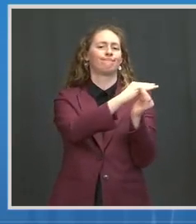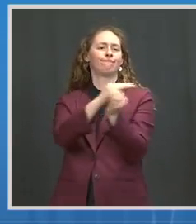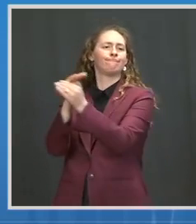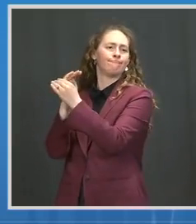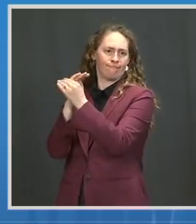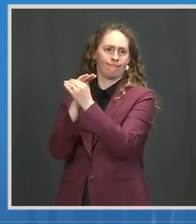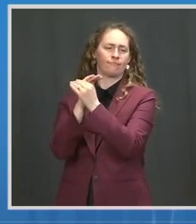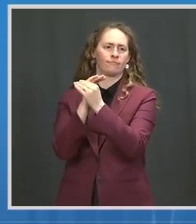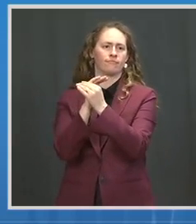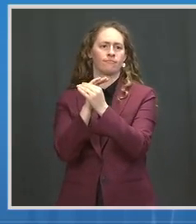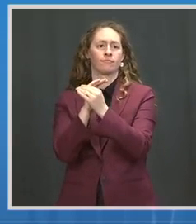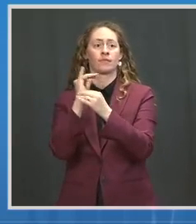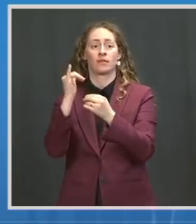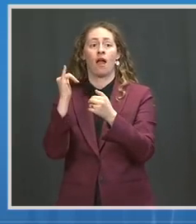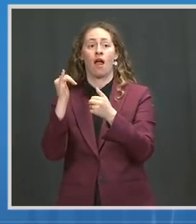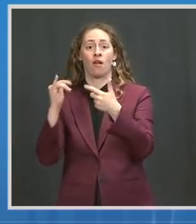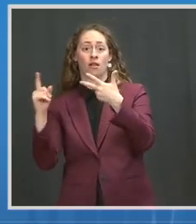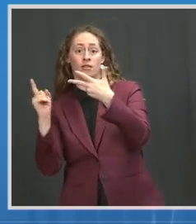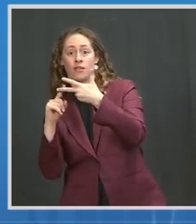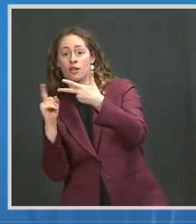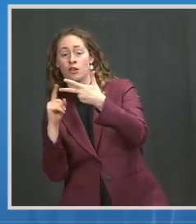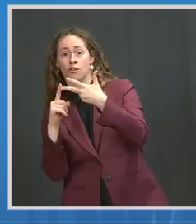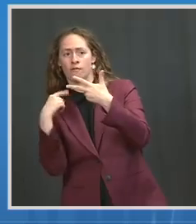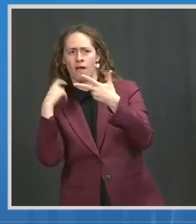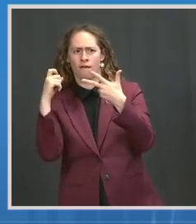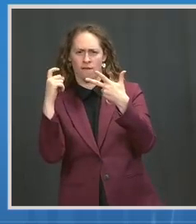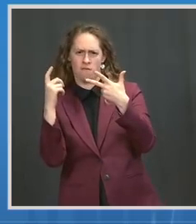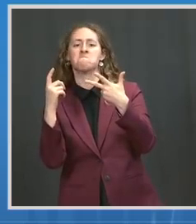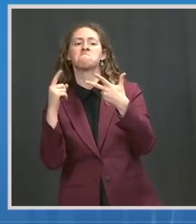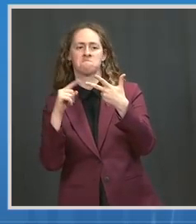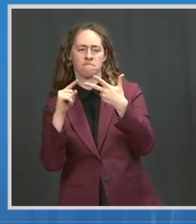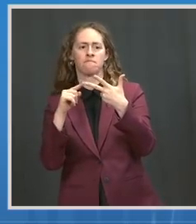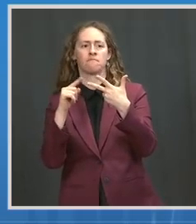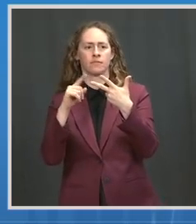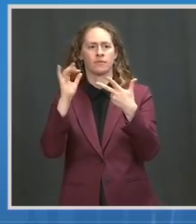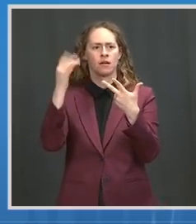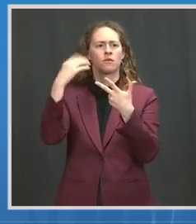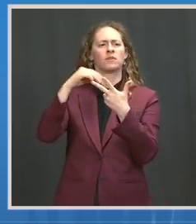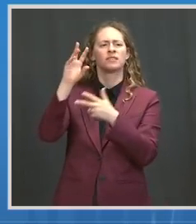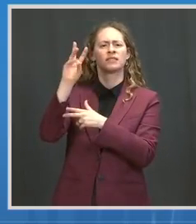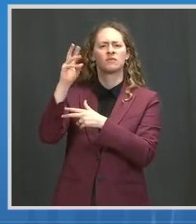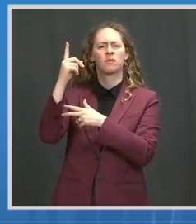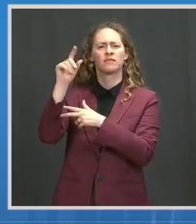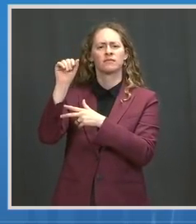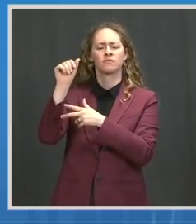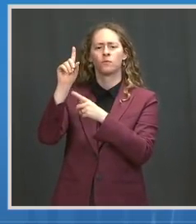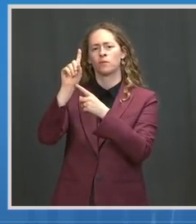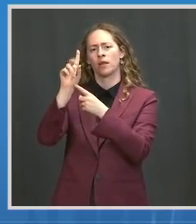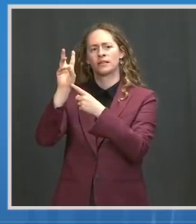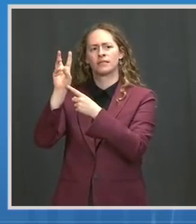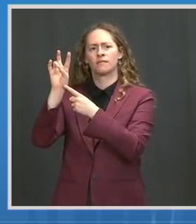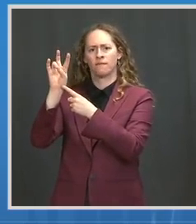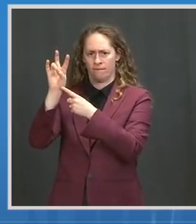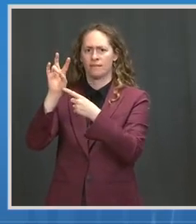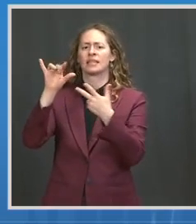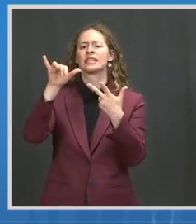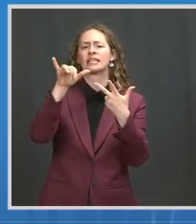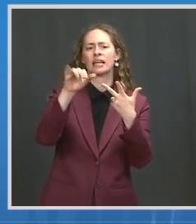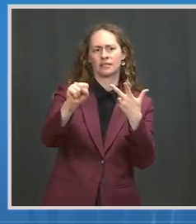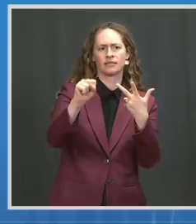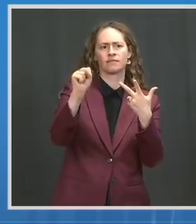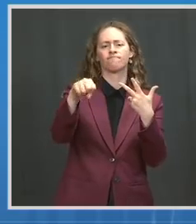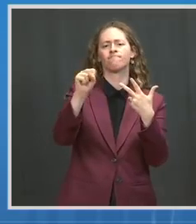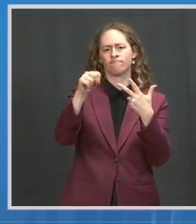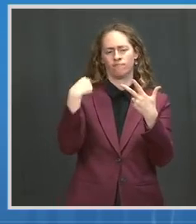variants, including 617. So the answer is yes, we're studying it definitely from a boost to the wild